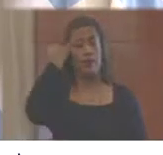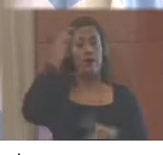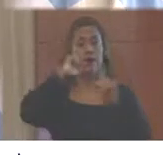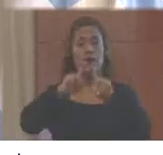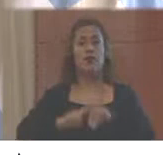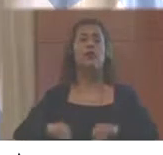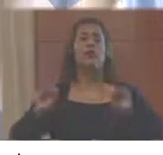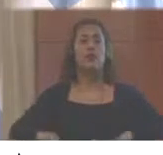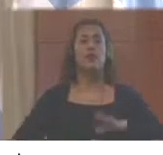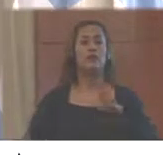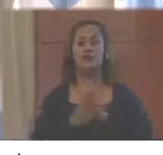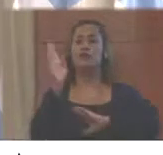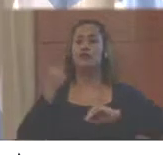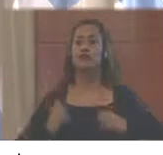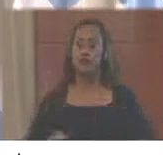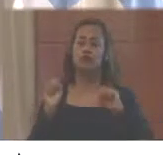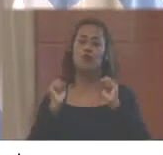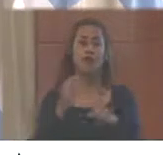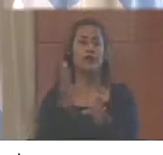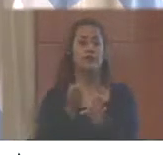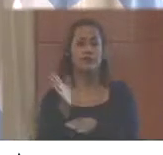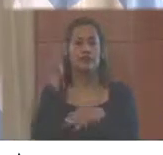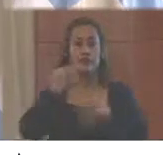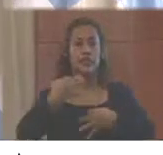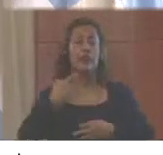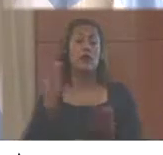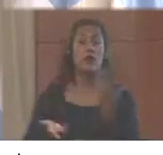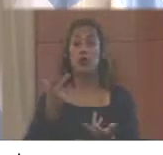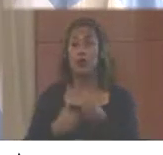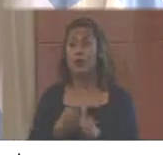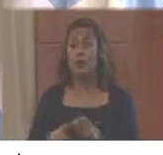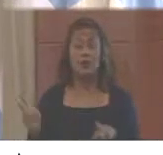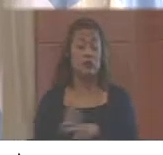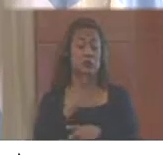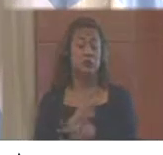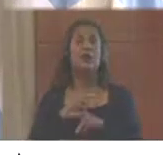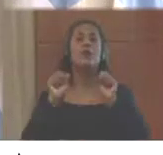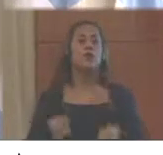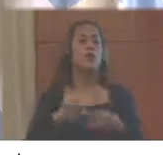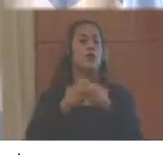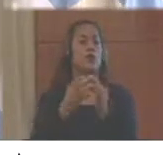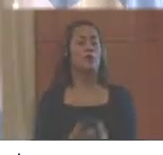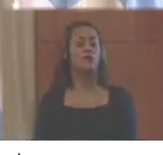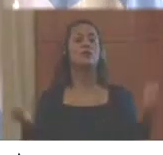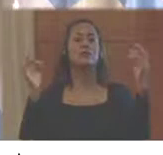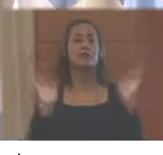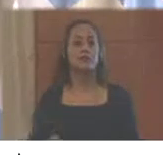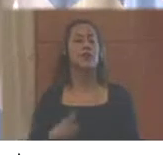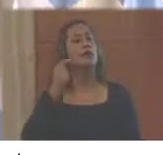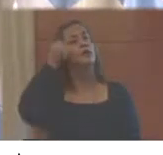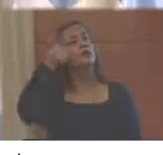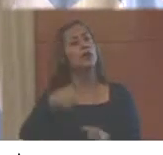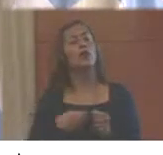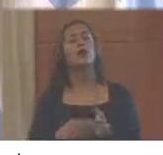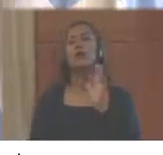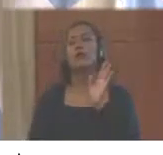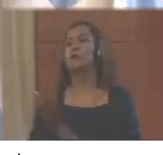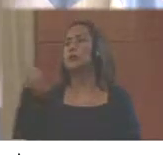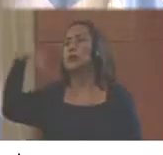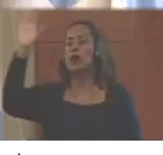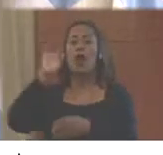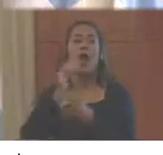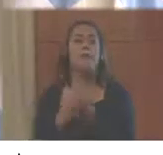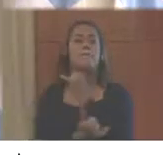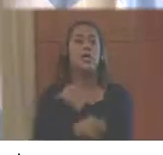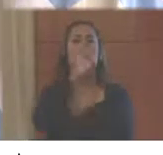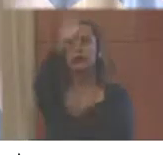to increase our efficiency and effectiveness in crisis moments. And I think we should go back to our countries convinced